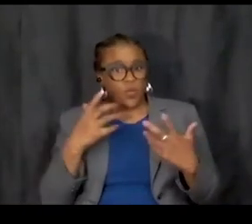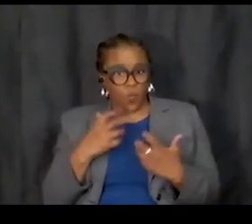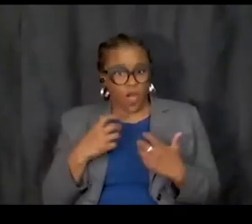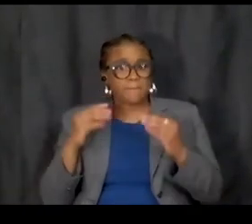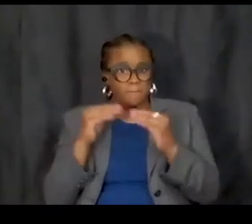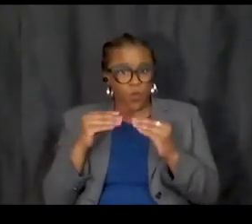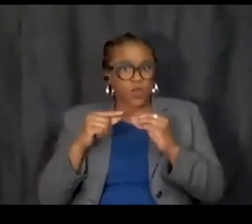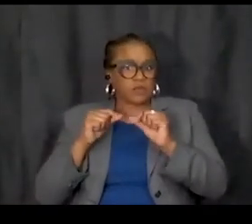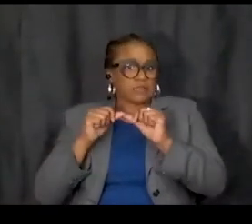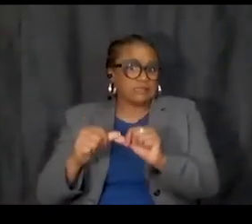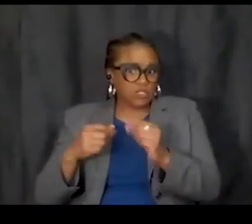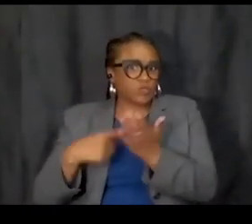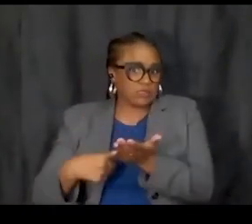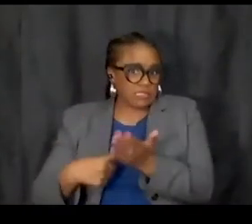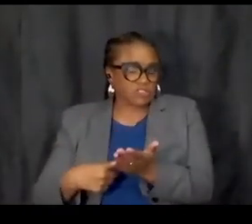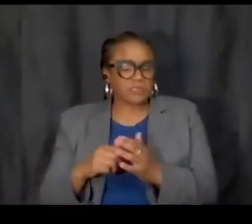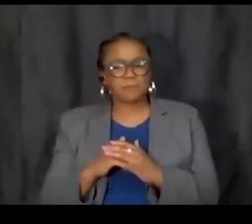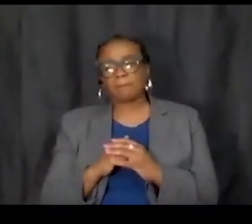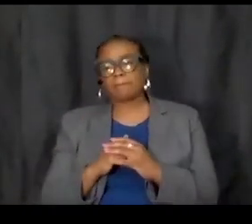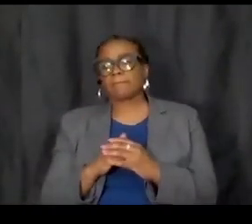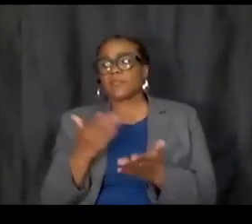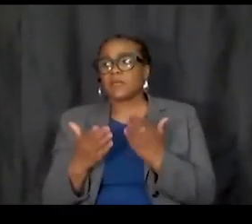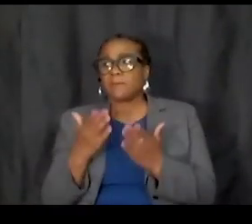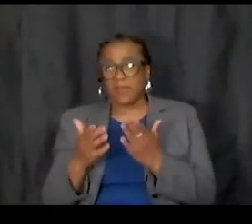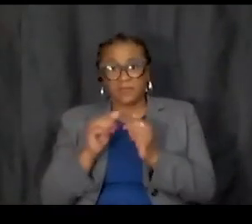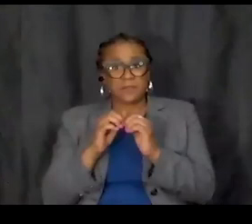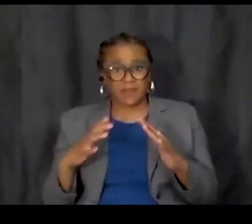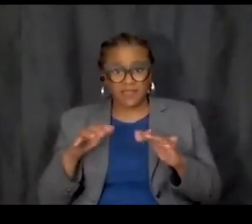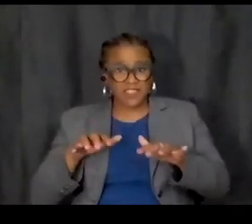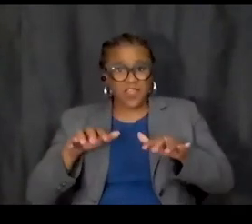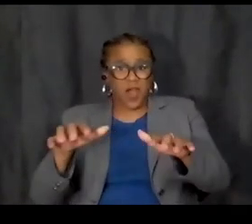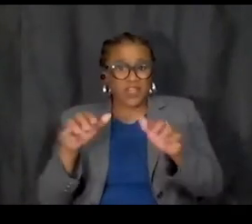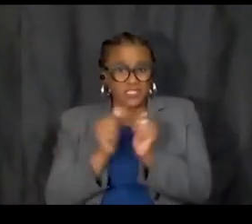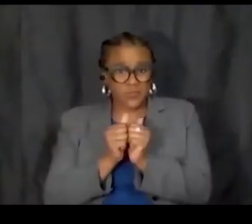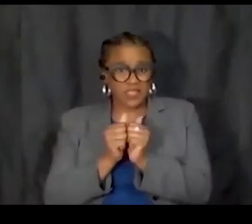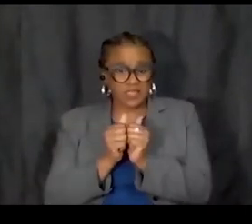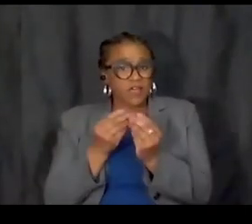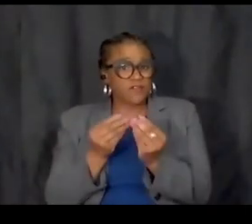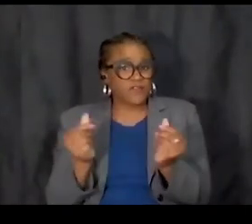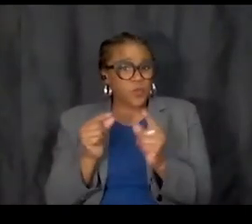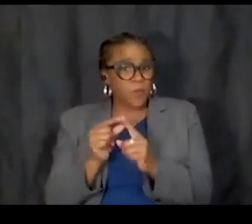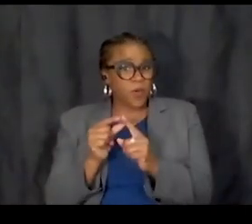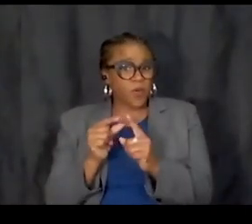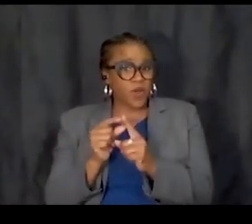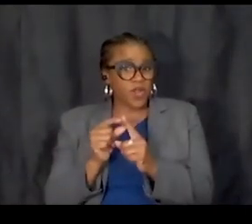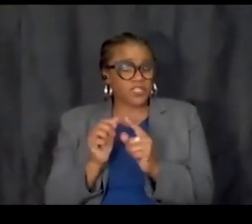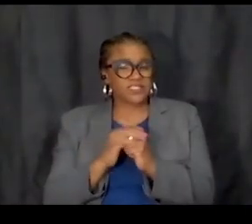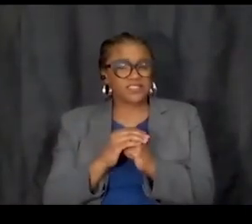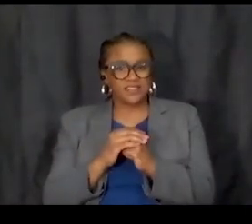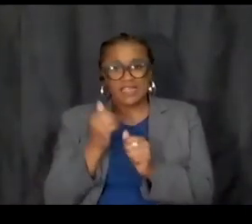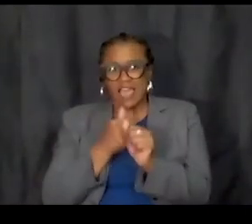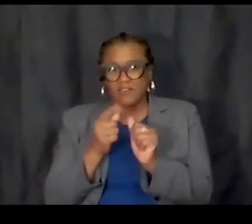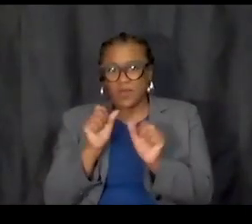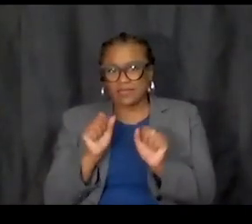maybe bless the audience with a few more words. So everyone can do a short poem